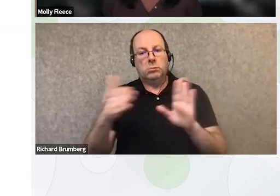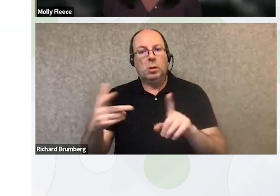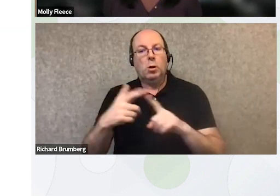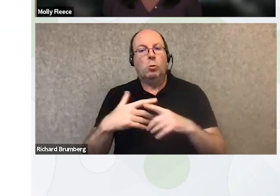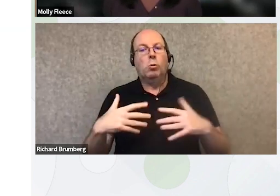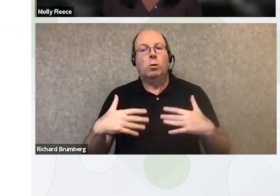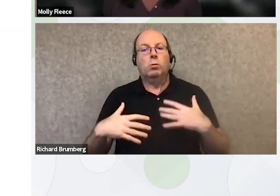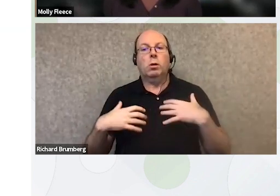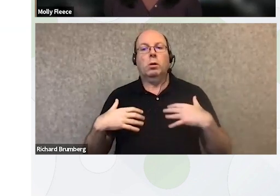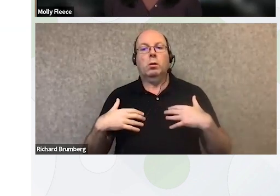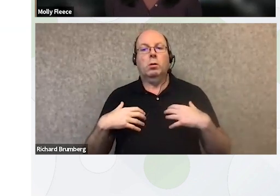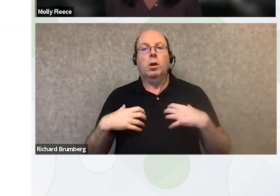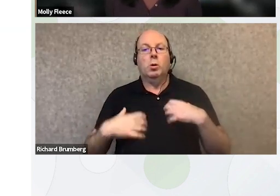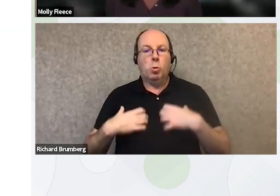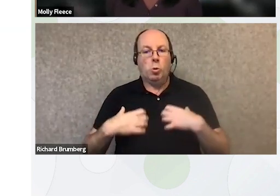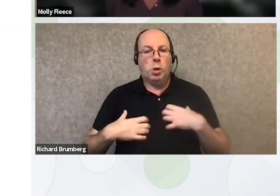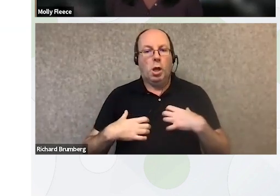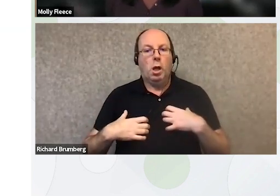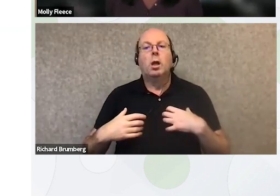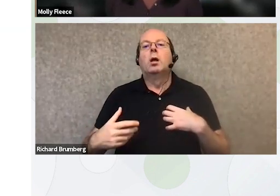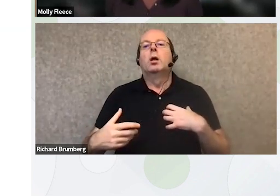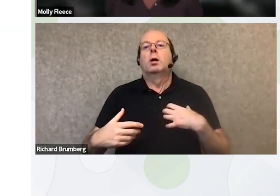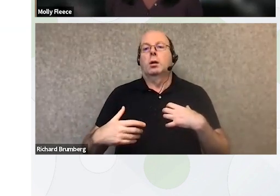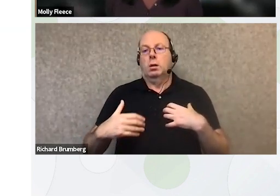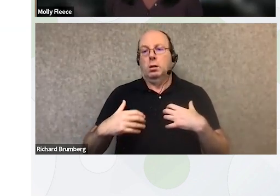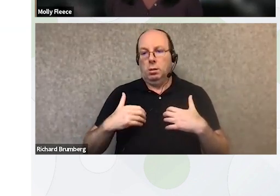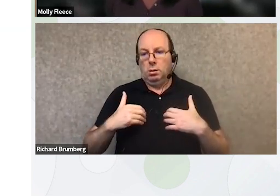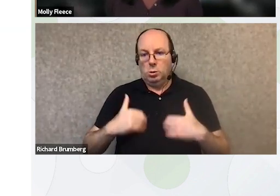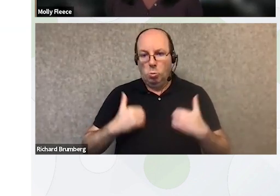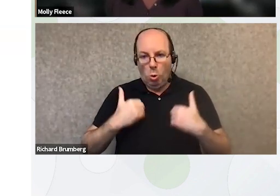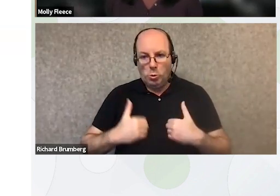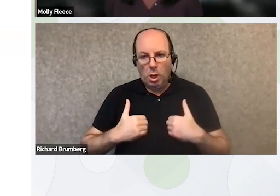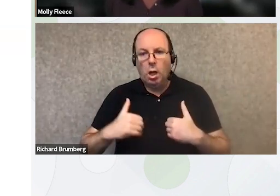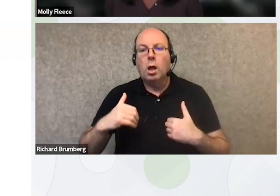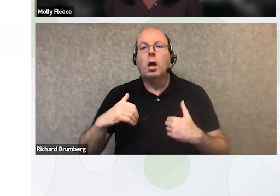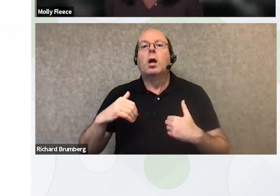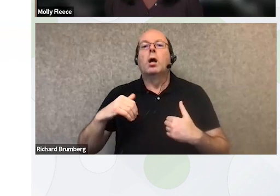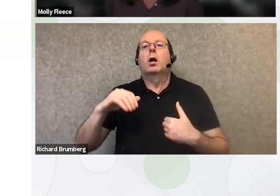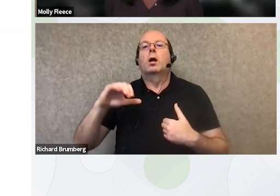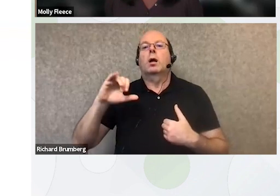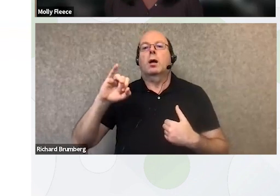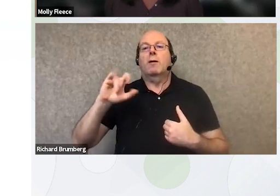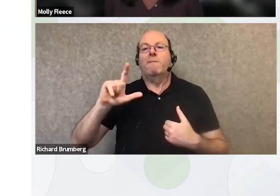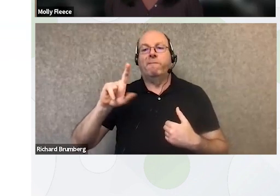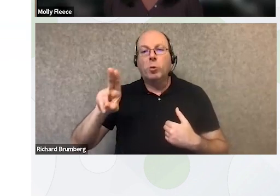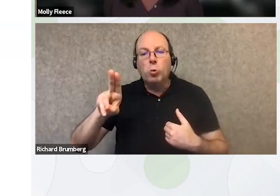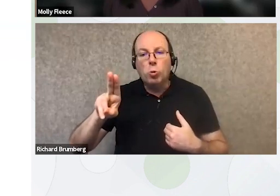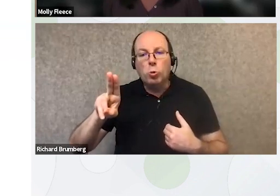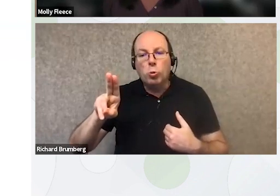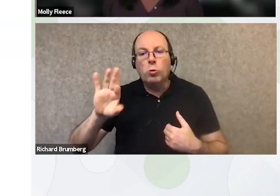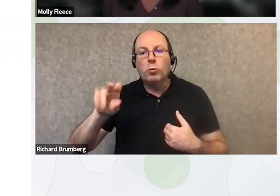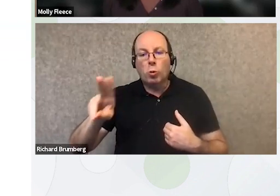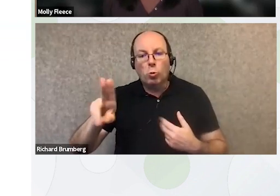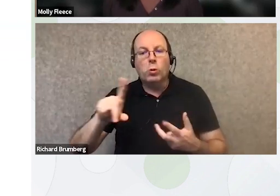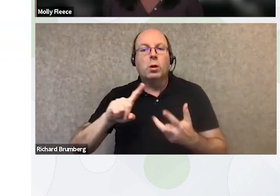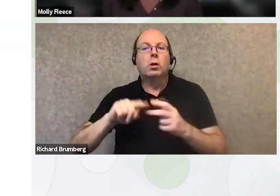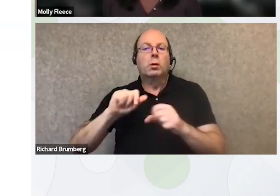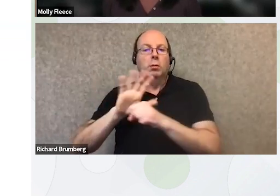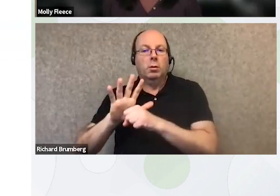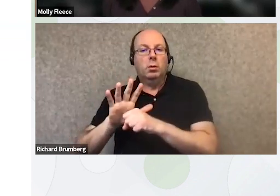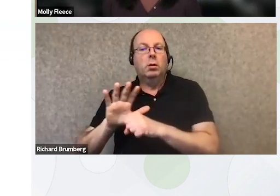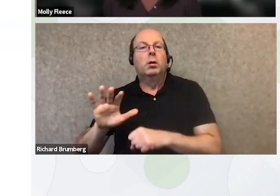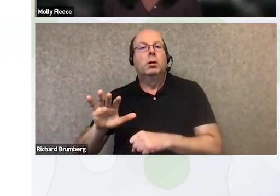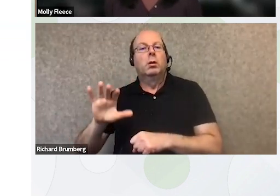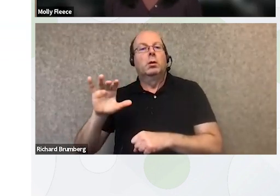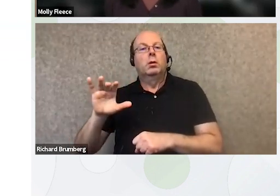pneumonia, influenza, and COVID. This is a graphic that shows influenza deaths